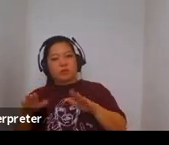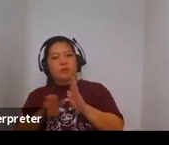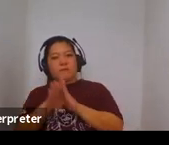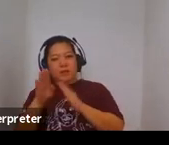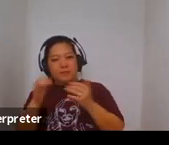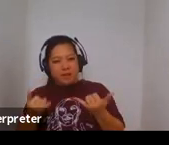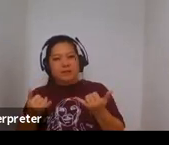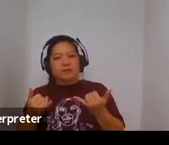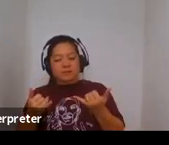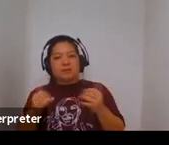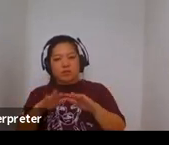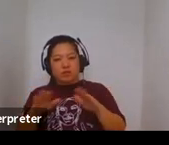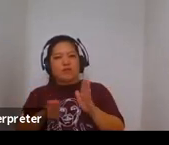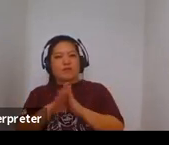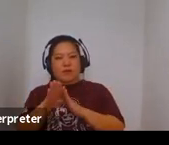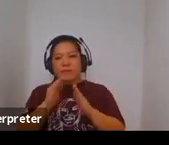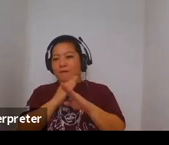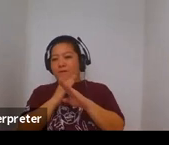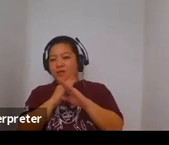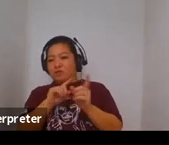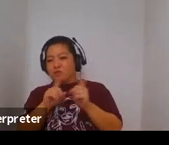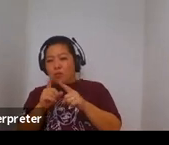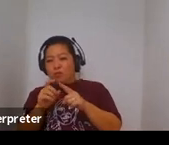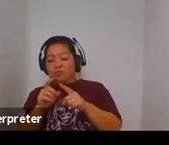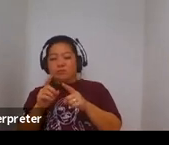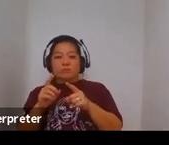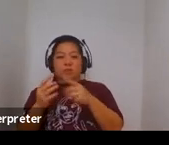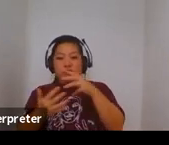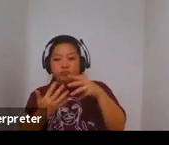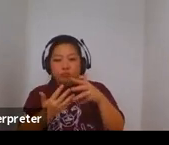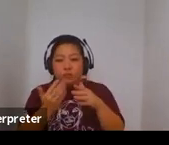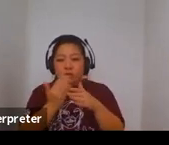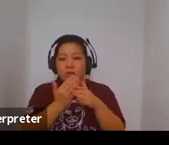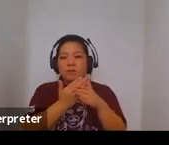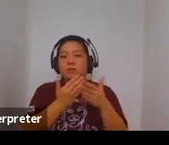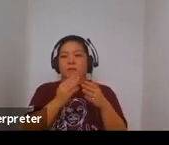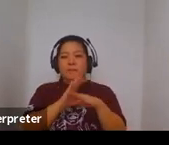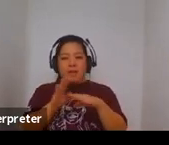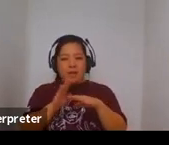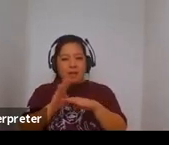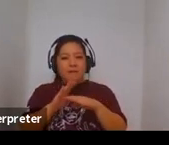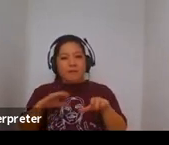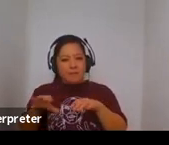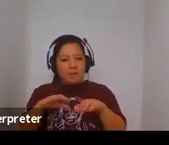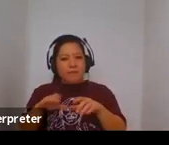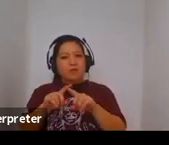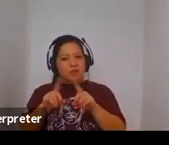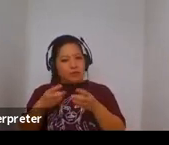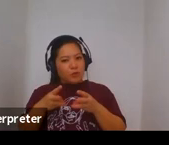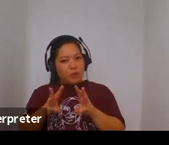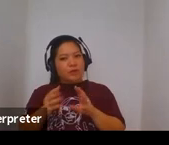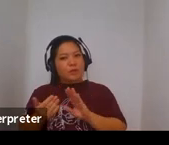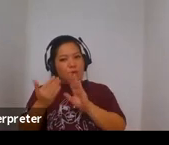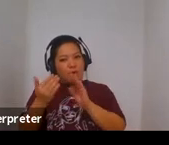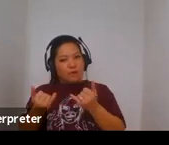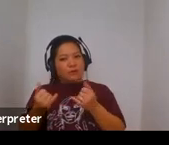is like when you go to prevention, you're going to interrupting behavior and providing a different way of being,